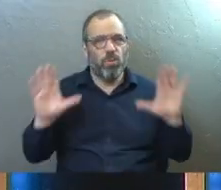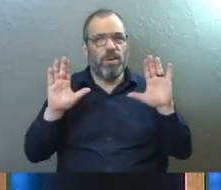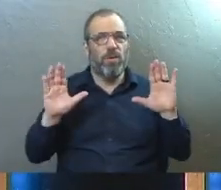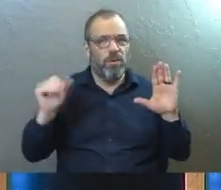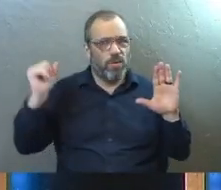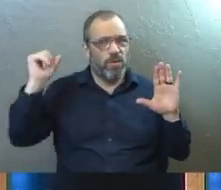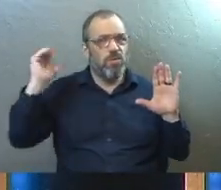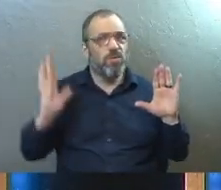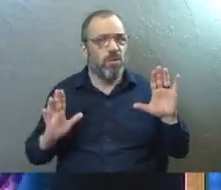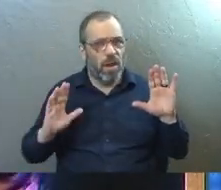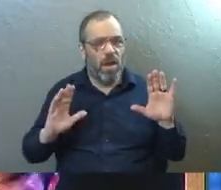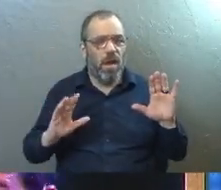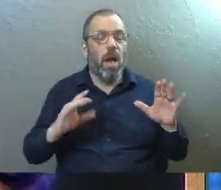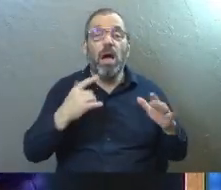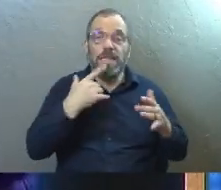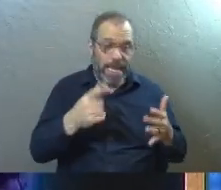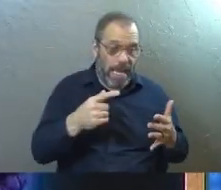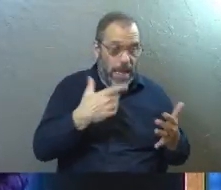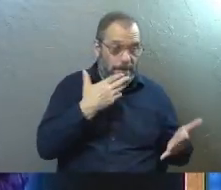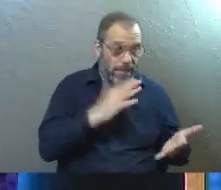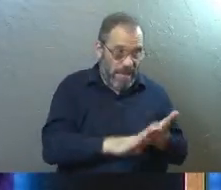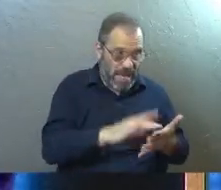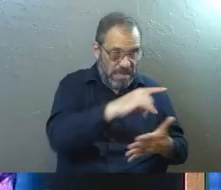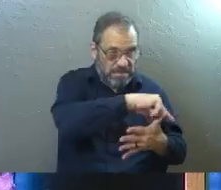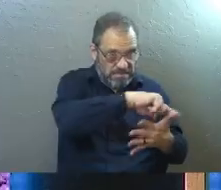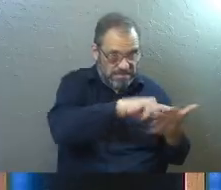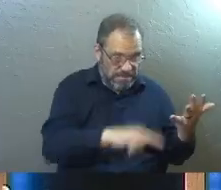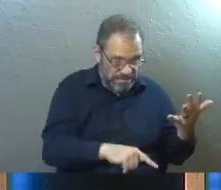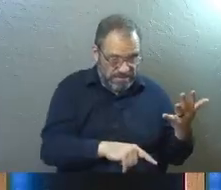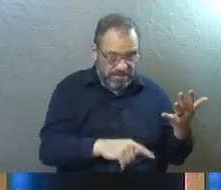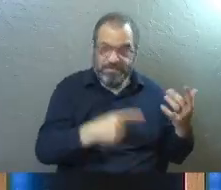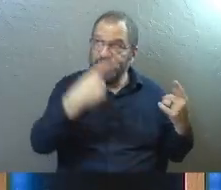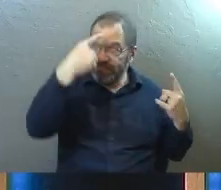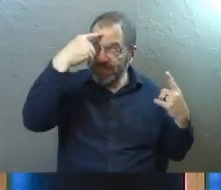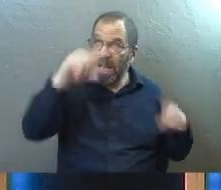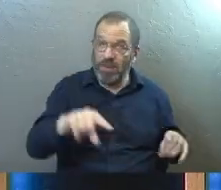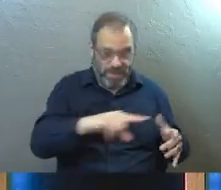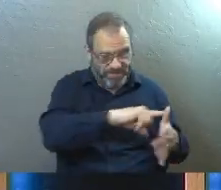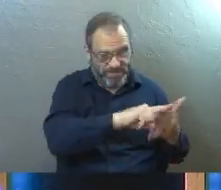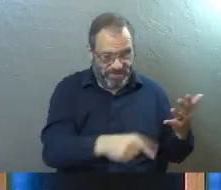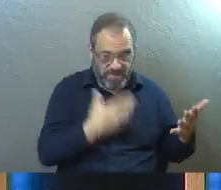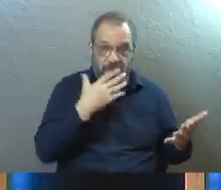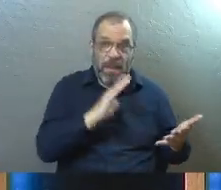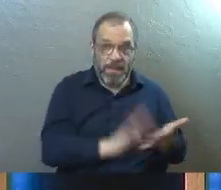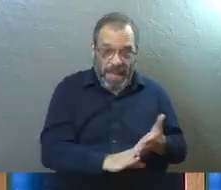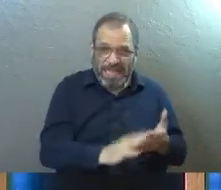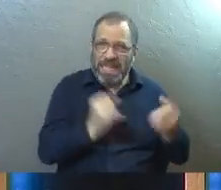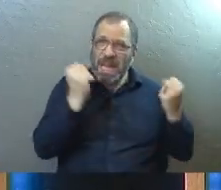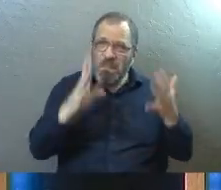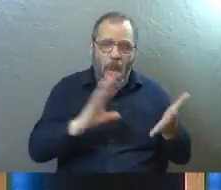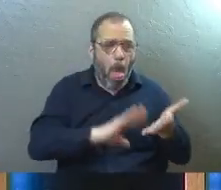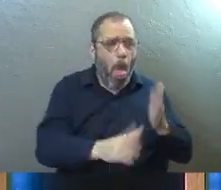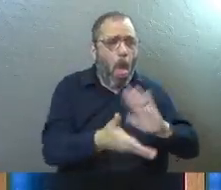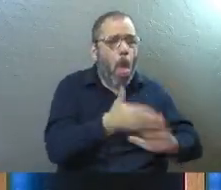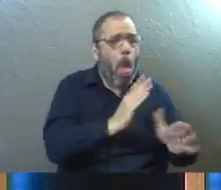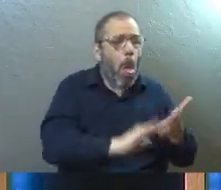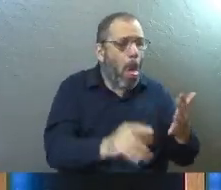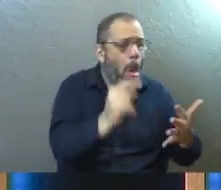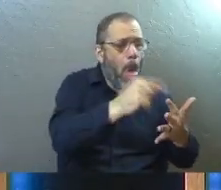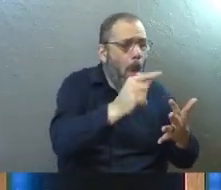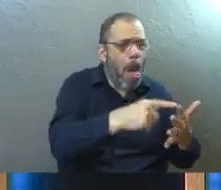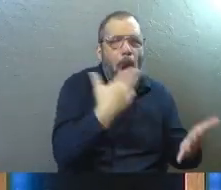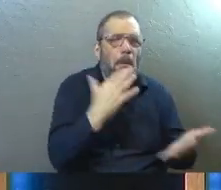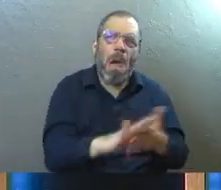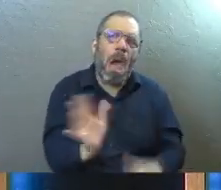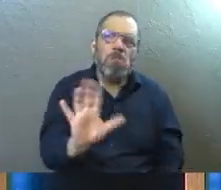God. You say these things are bad, God, then I agree. I could come up with a million excuses for why this one thing